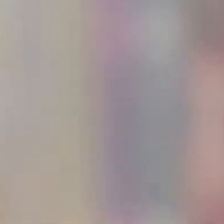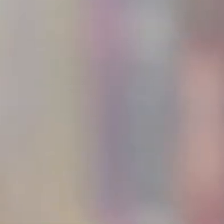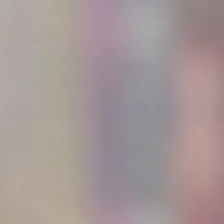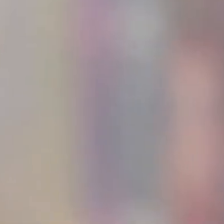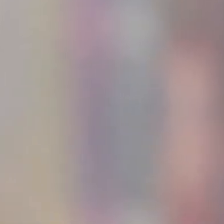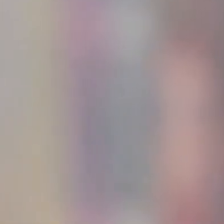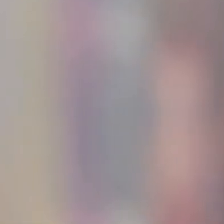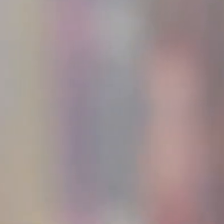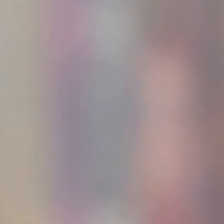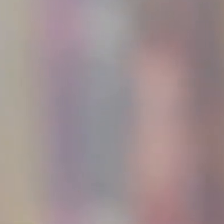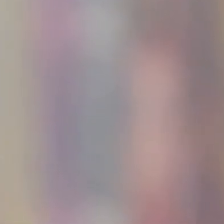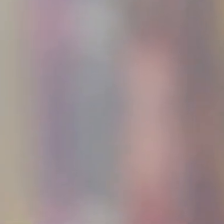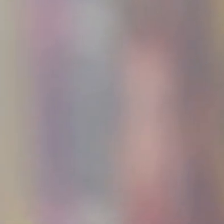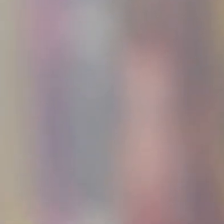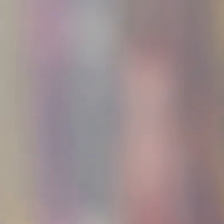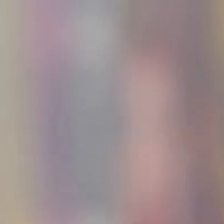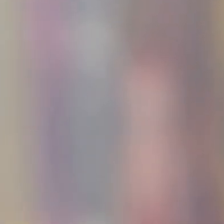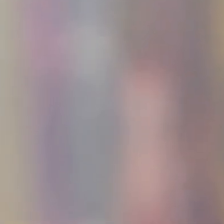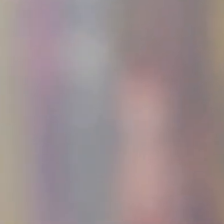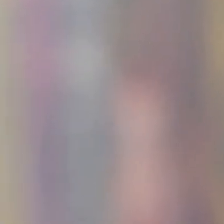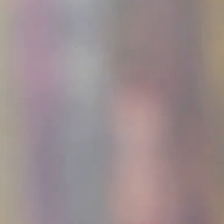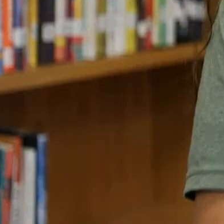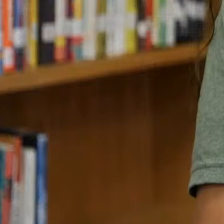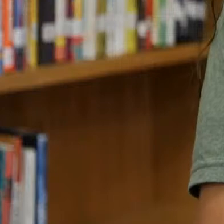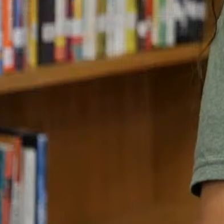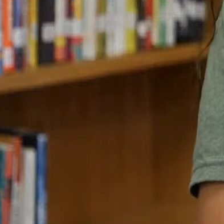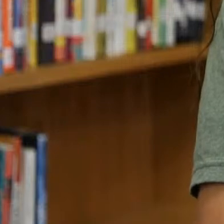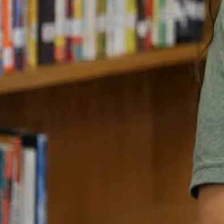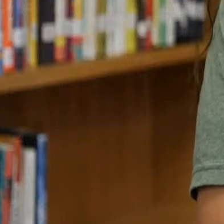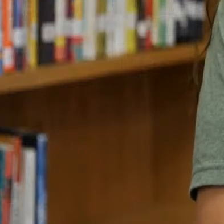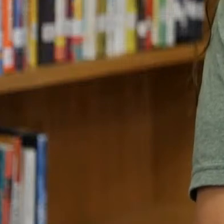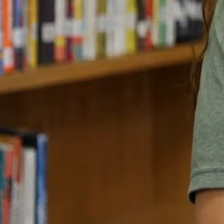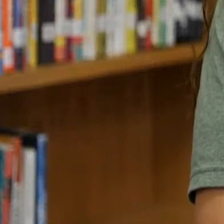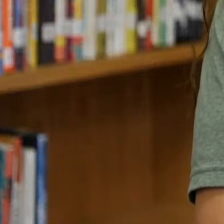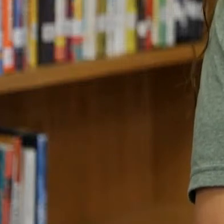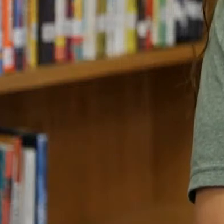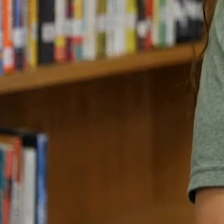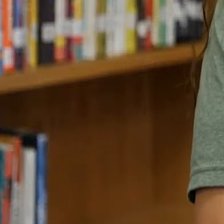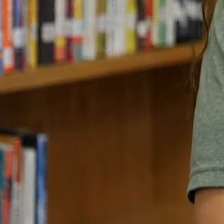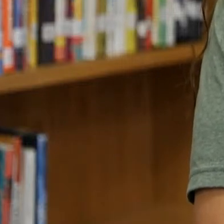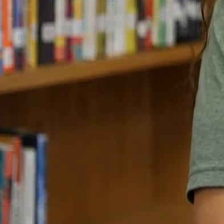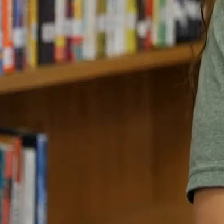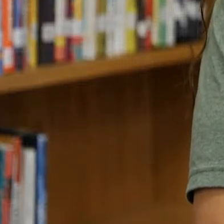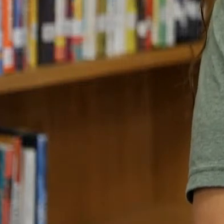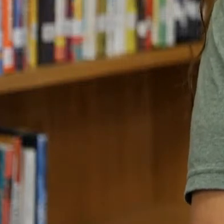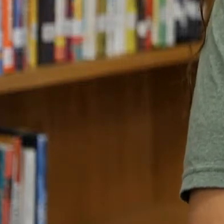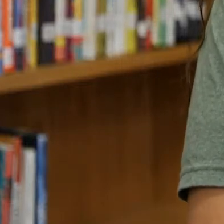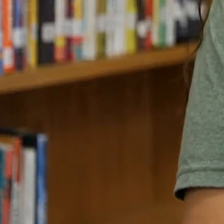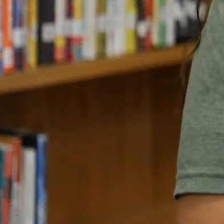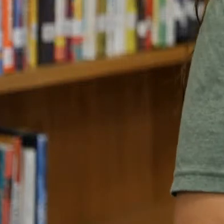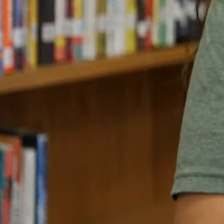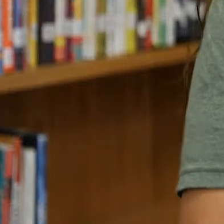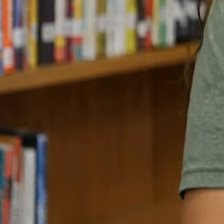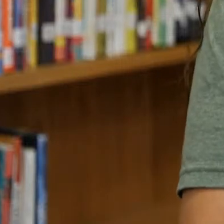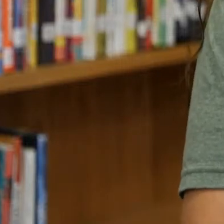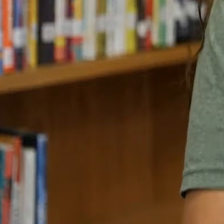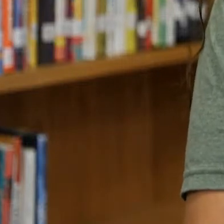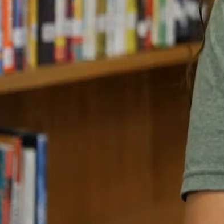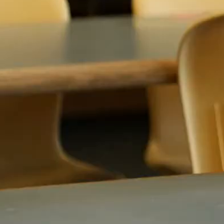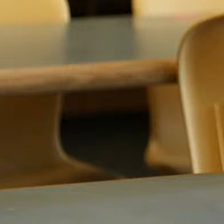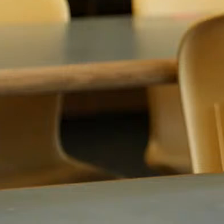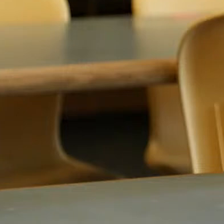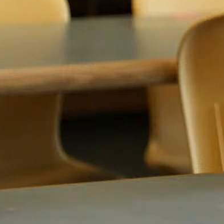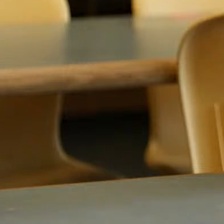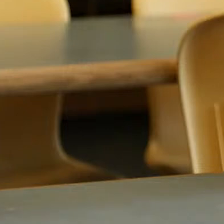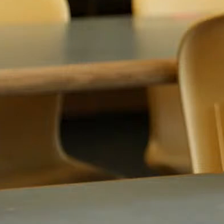We're teaching kids how to communicate. A lot of these kids don't have functional communication skills to just be able to say, this is really